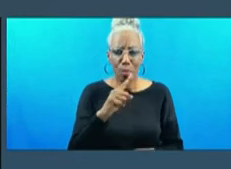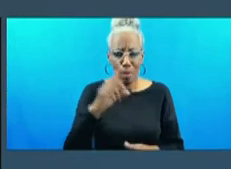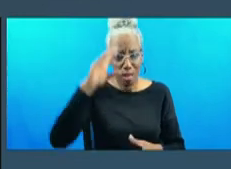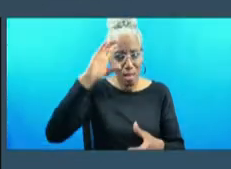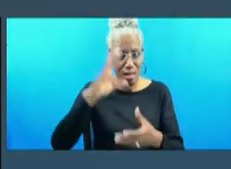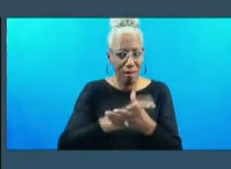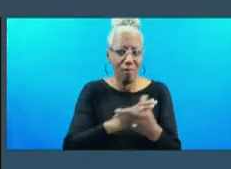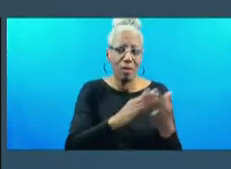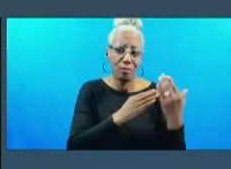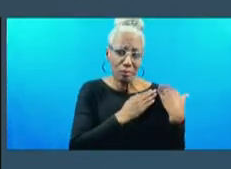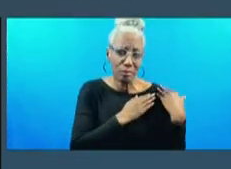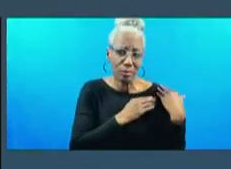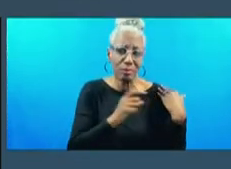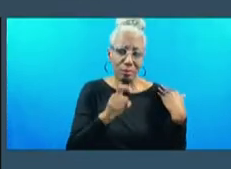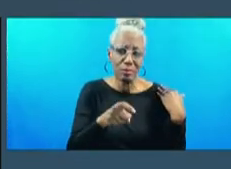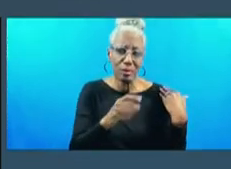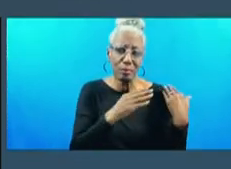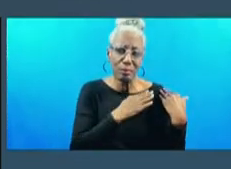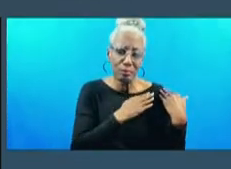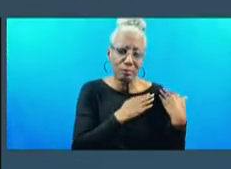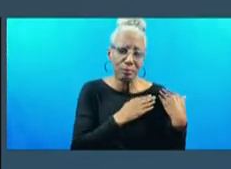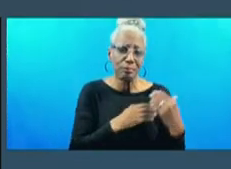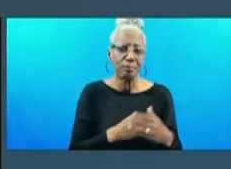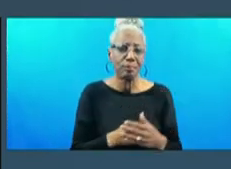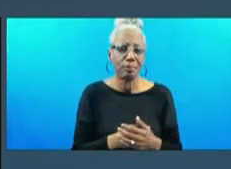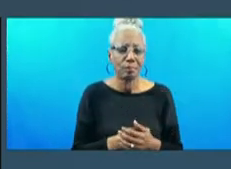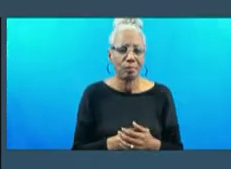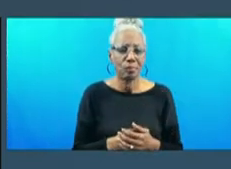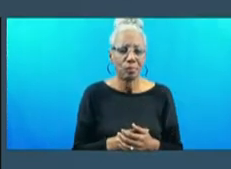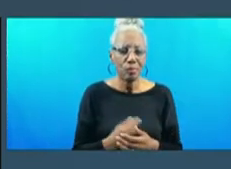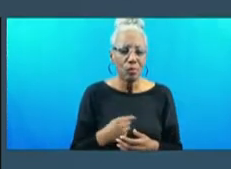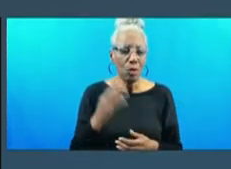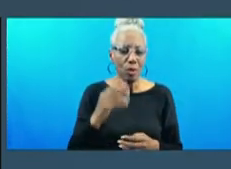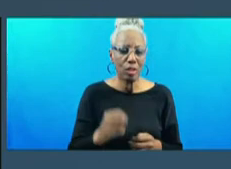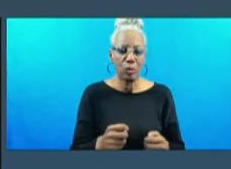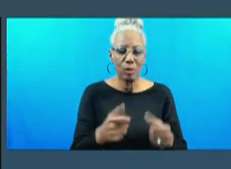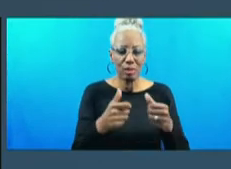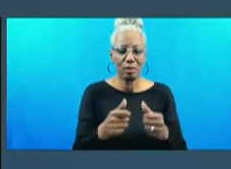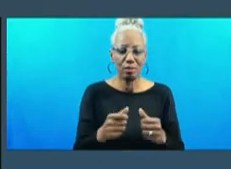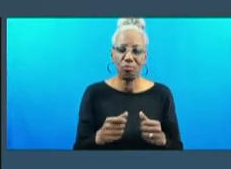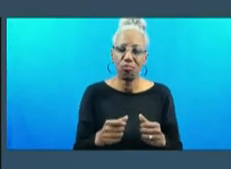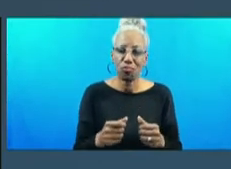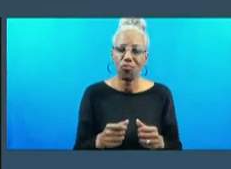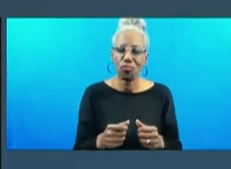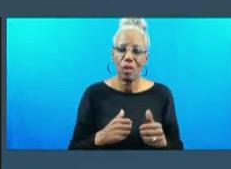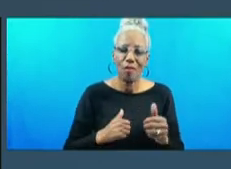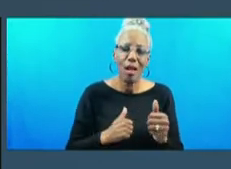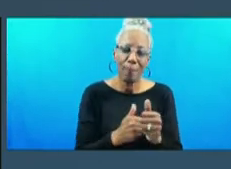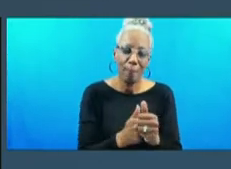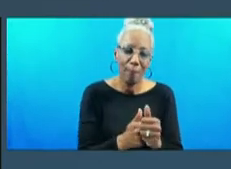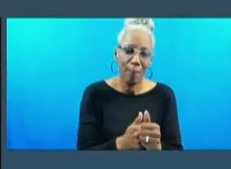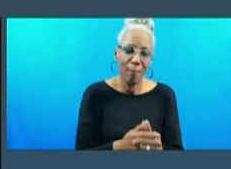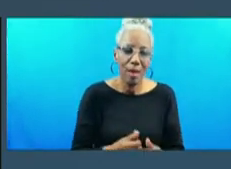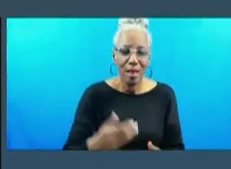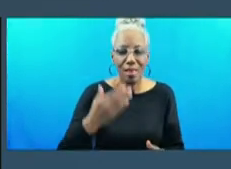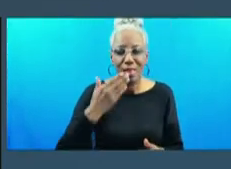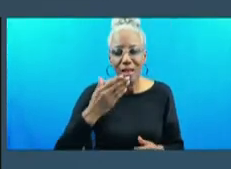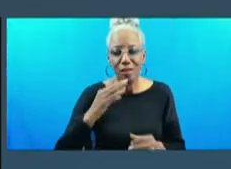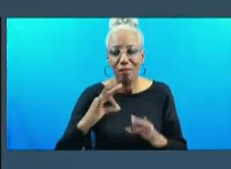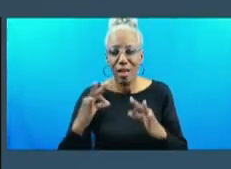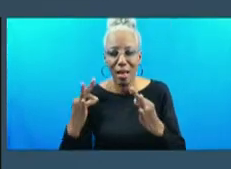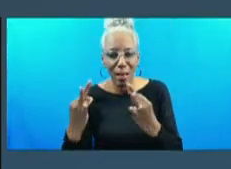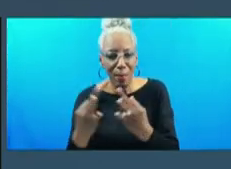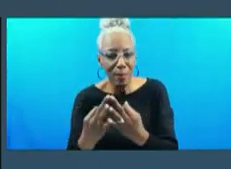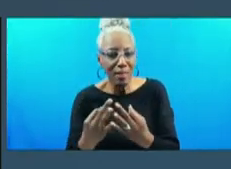we quickly get together on these. Again, thank you all the families from both